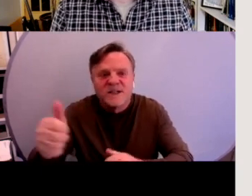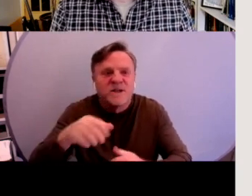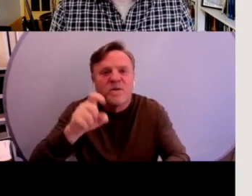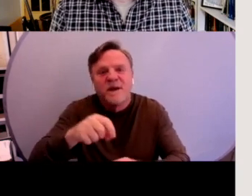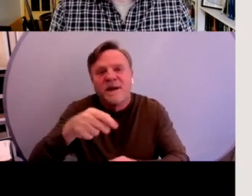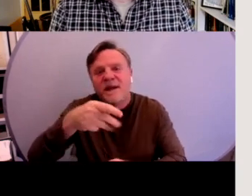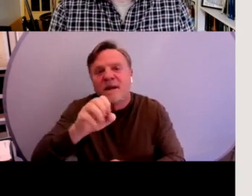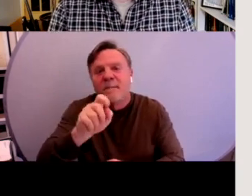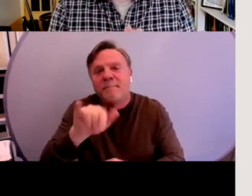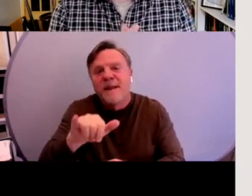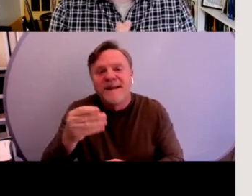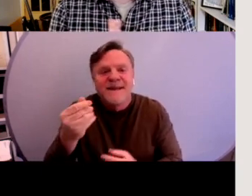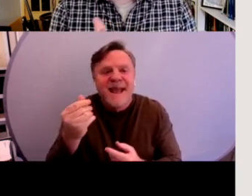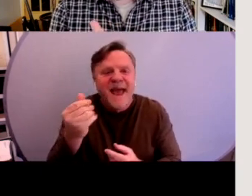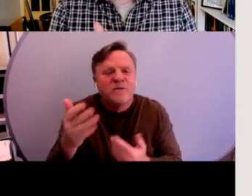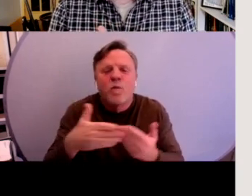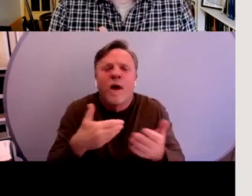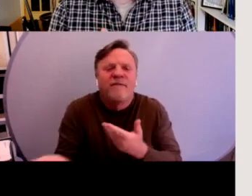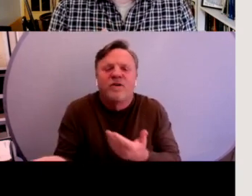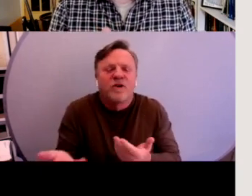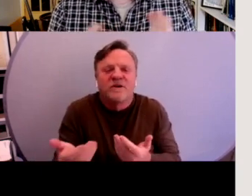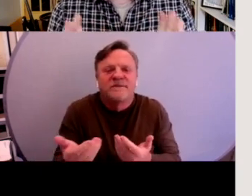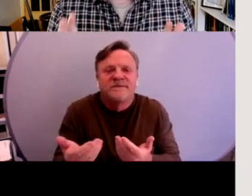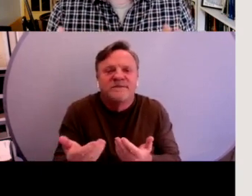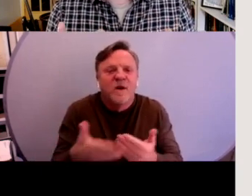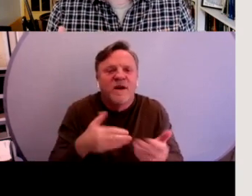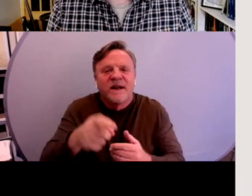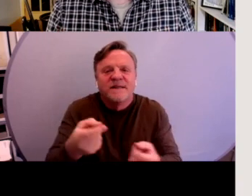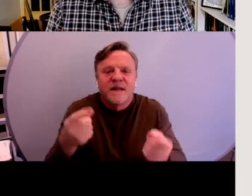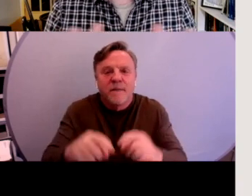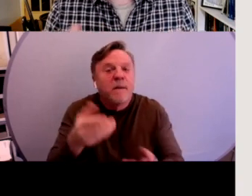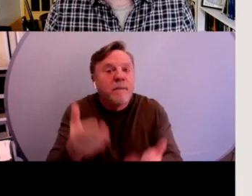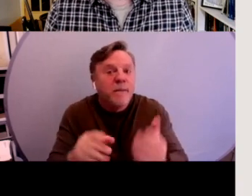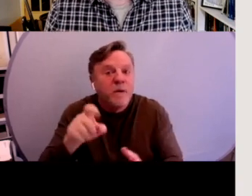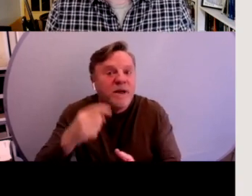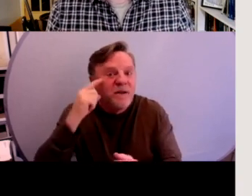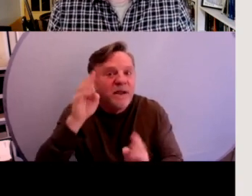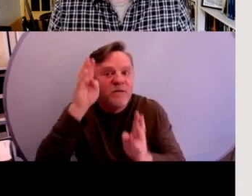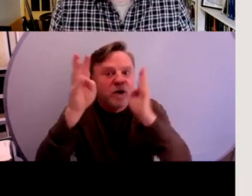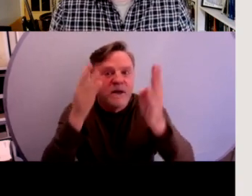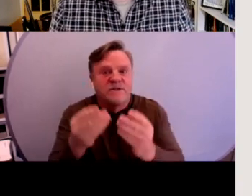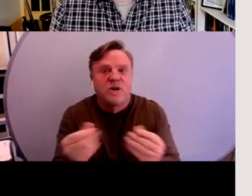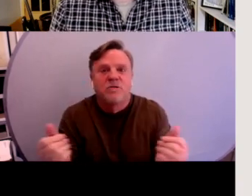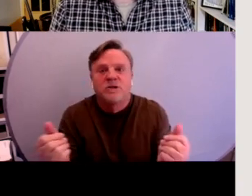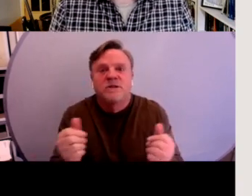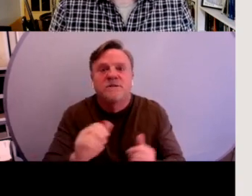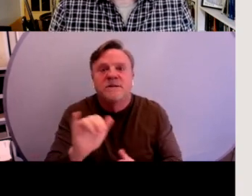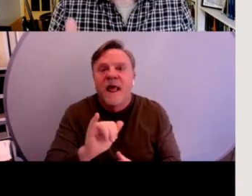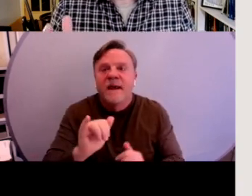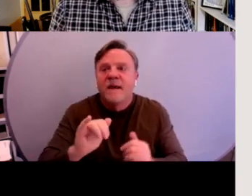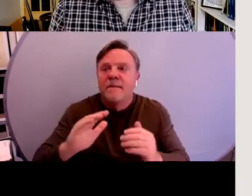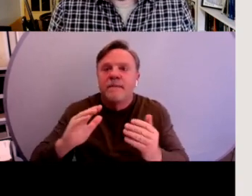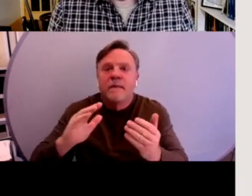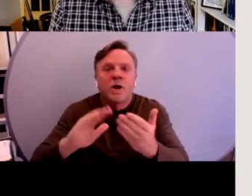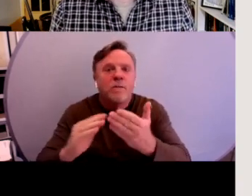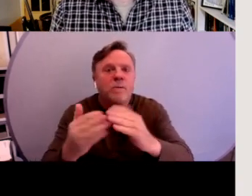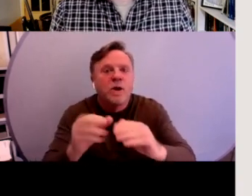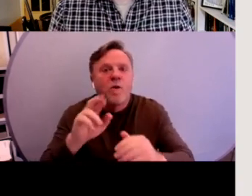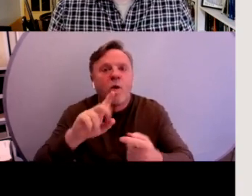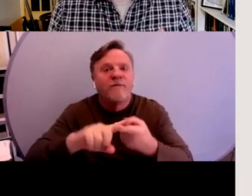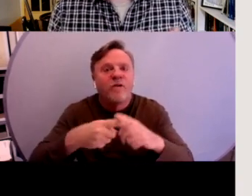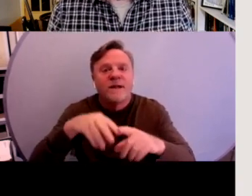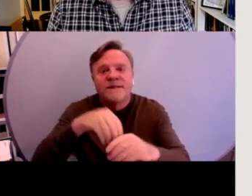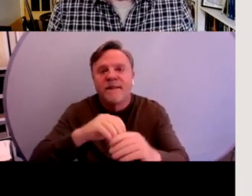is that needs to happen. Maybe we need to think of creative solutions, such as the community or friends in the